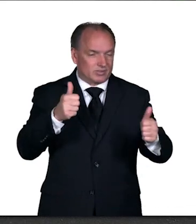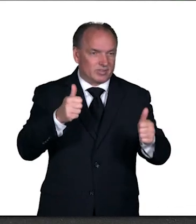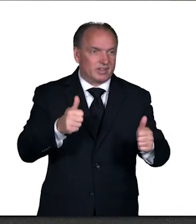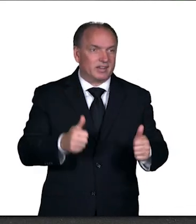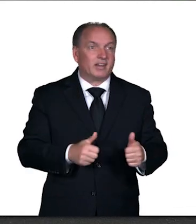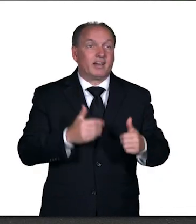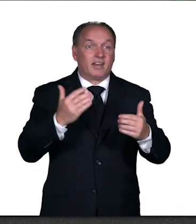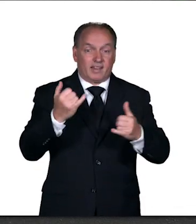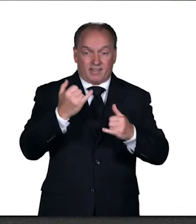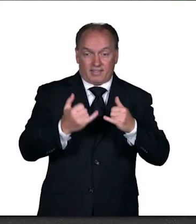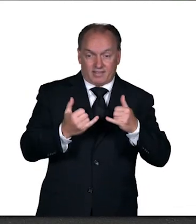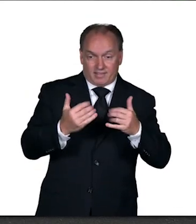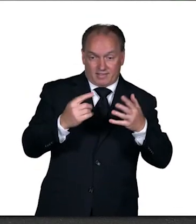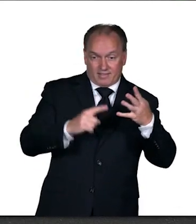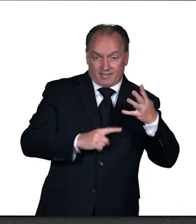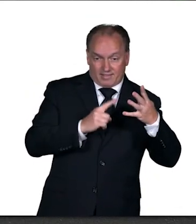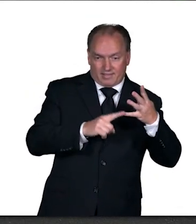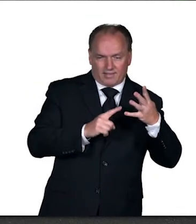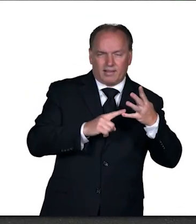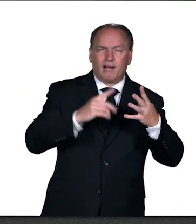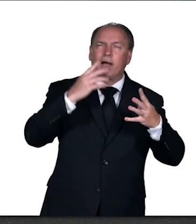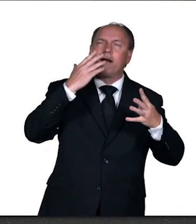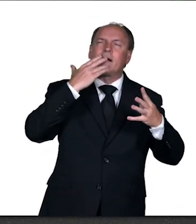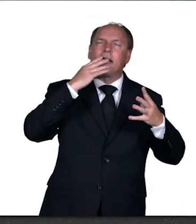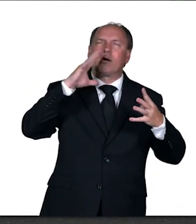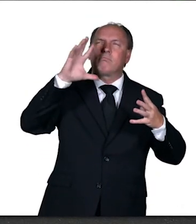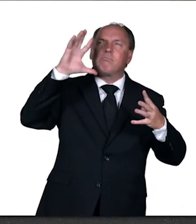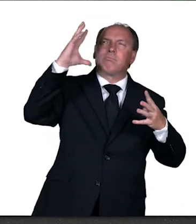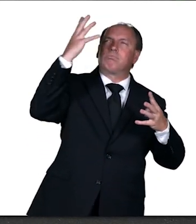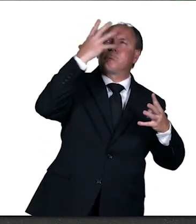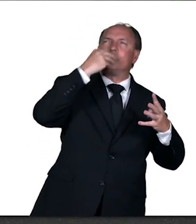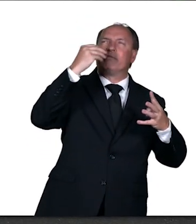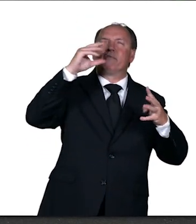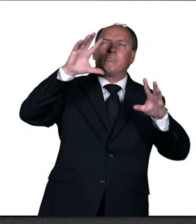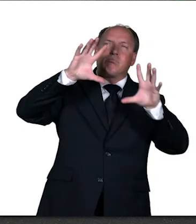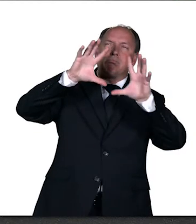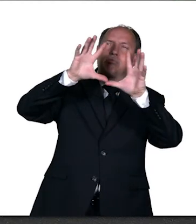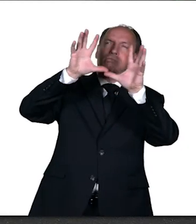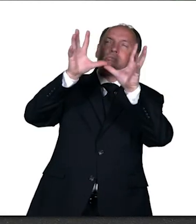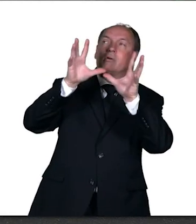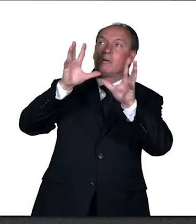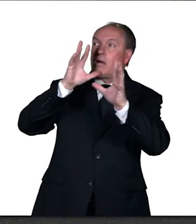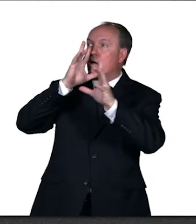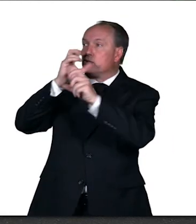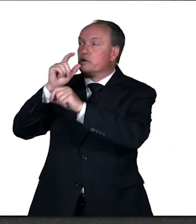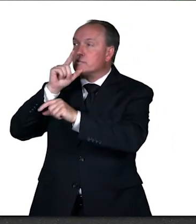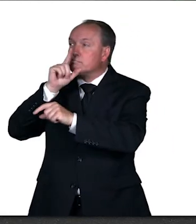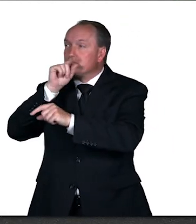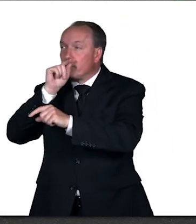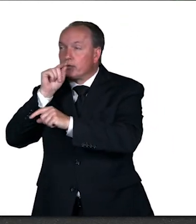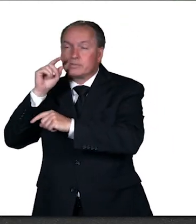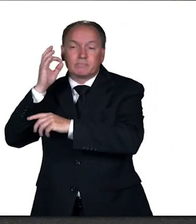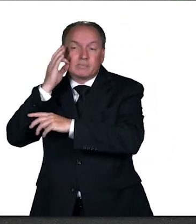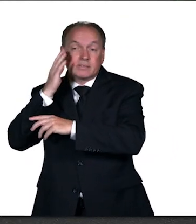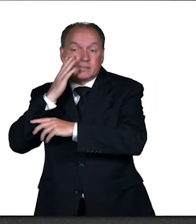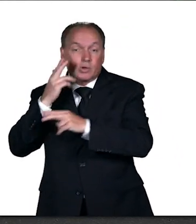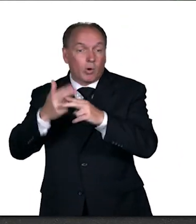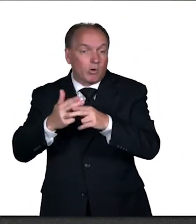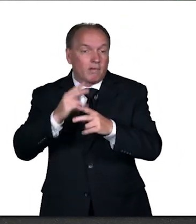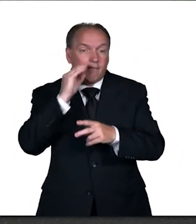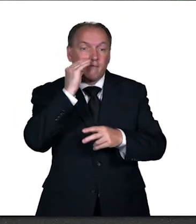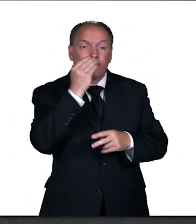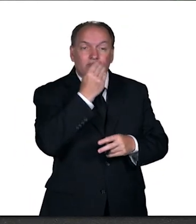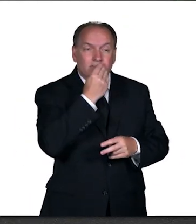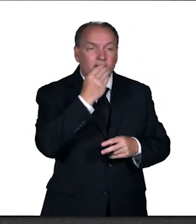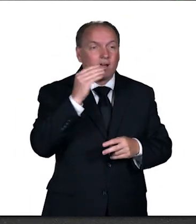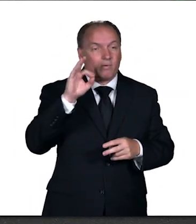Awesome. Then we have the big colorful part that attracts bees and birds, which is called the